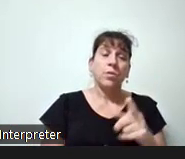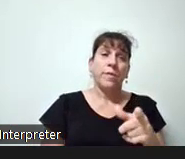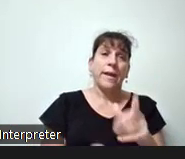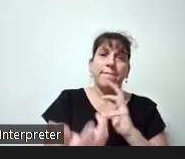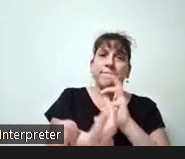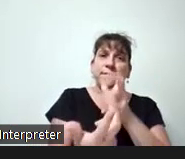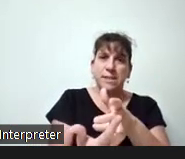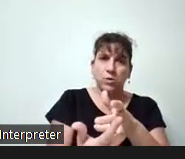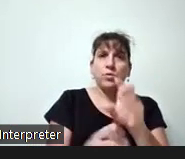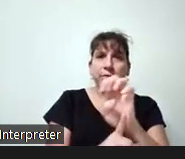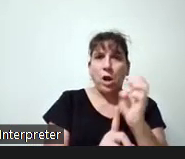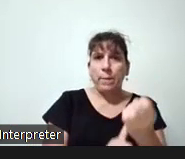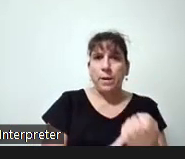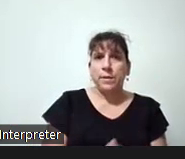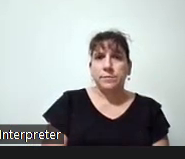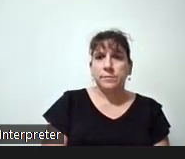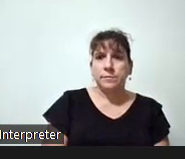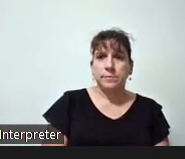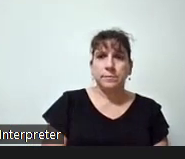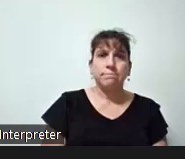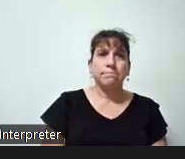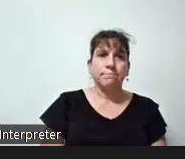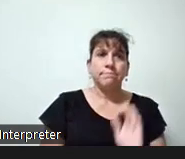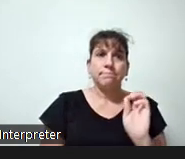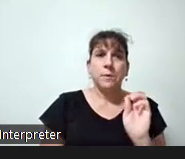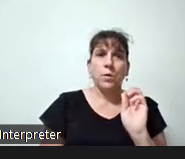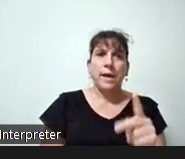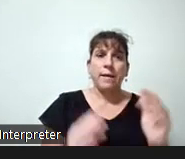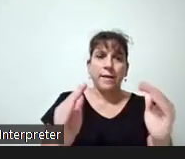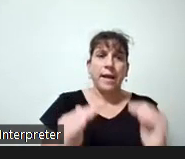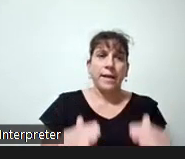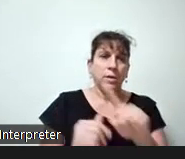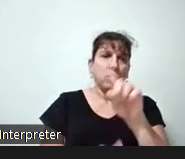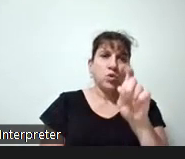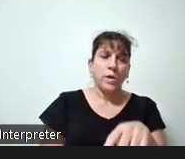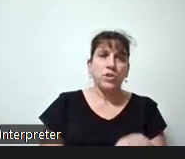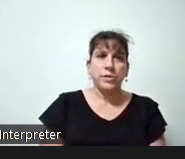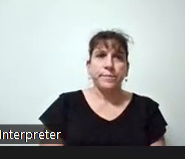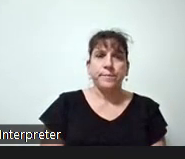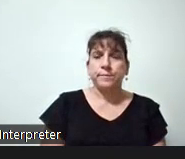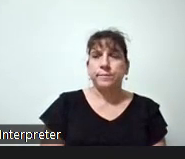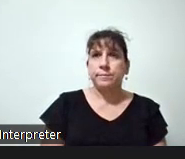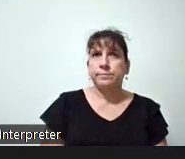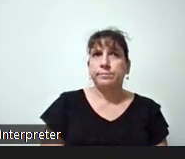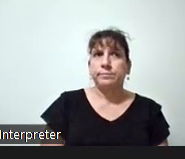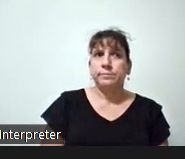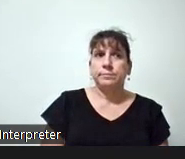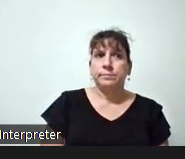its environment. Okay. The next question.